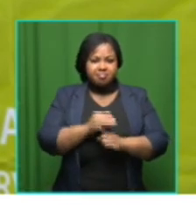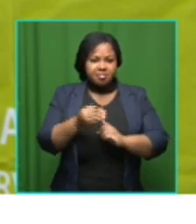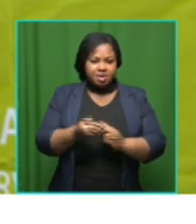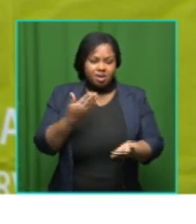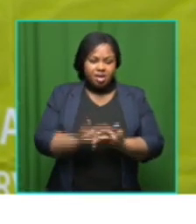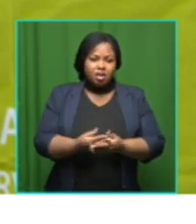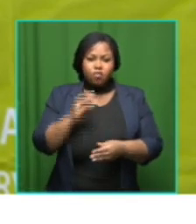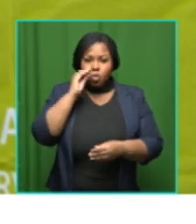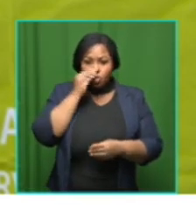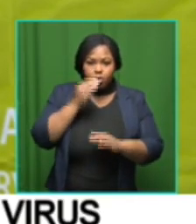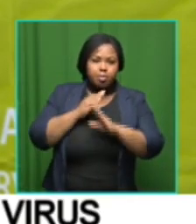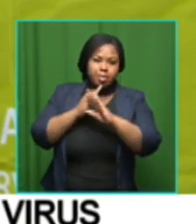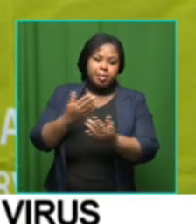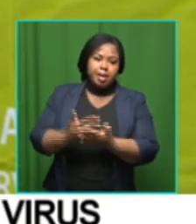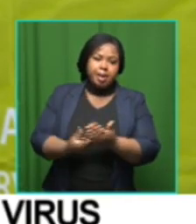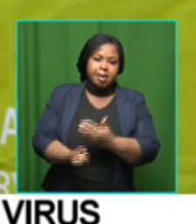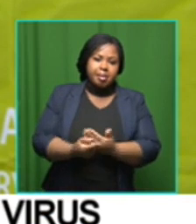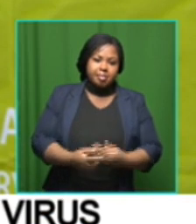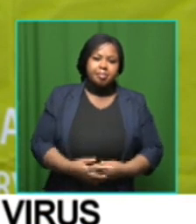and criminals.